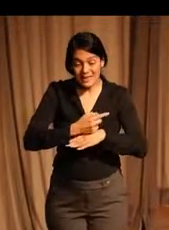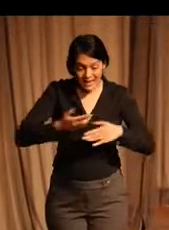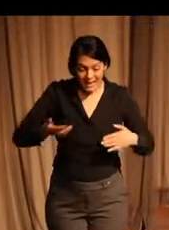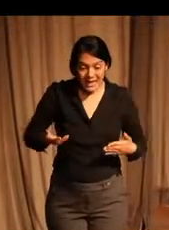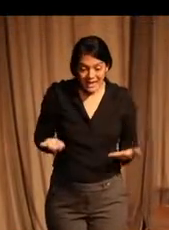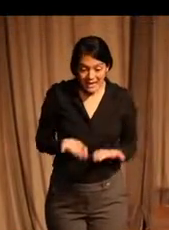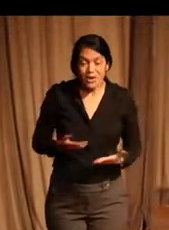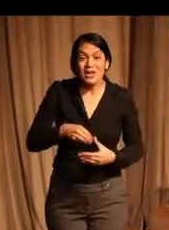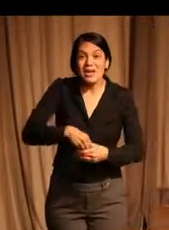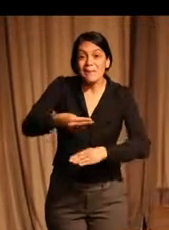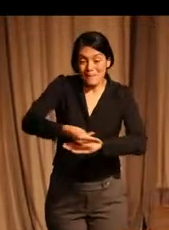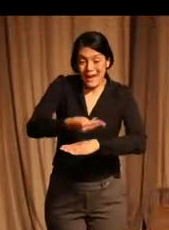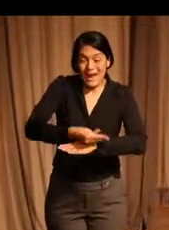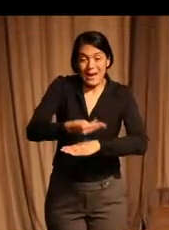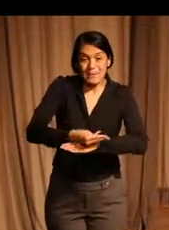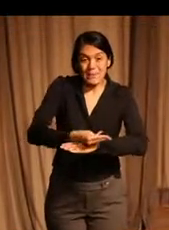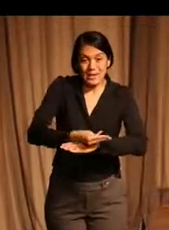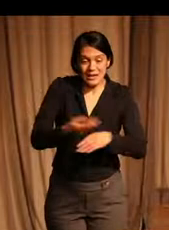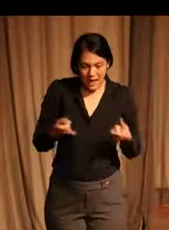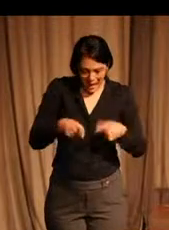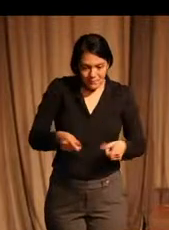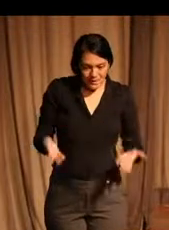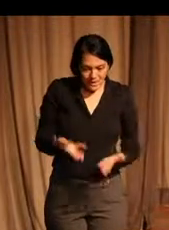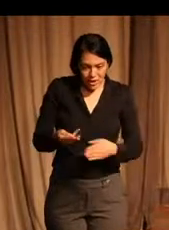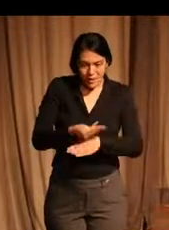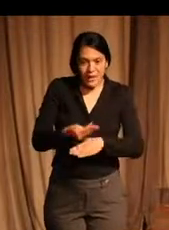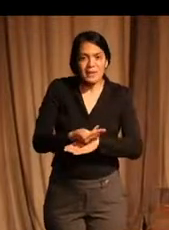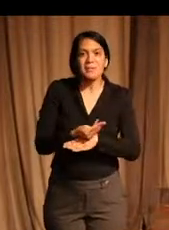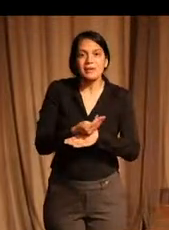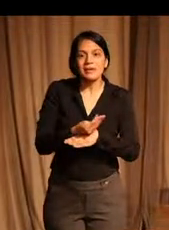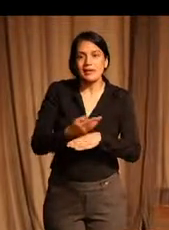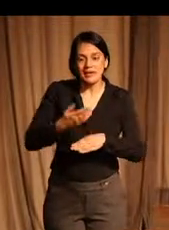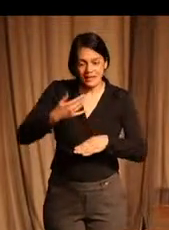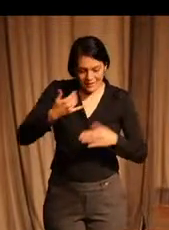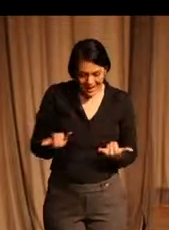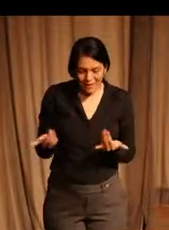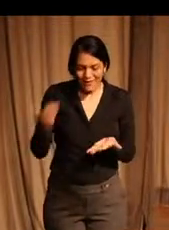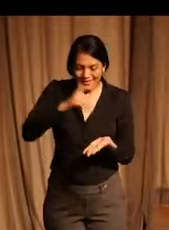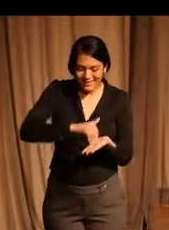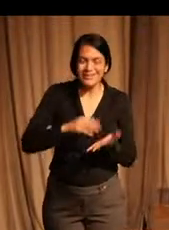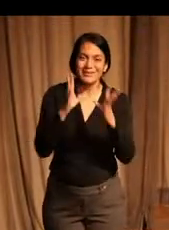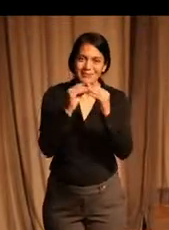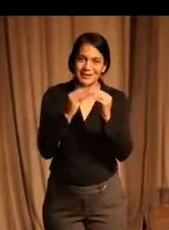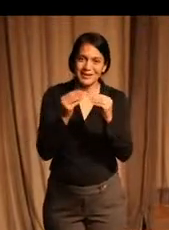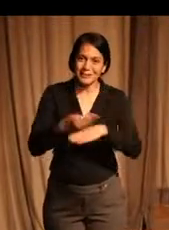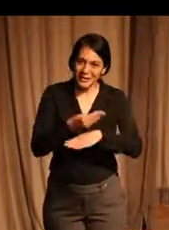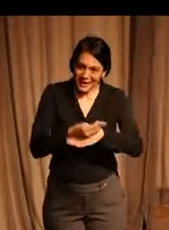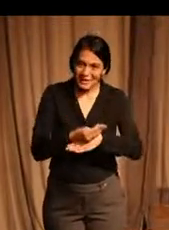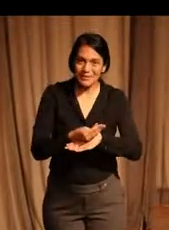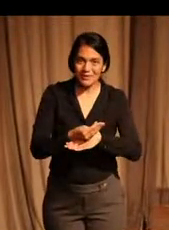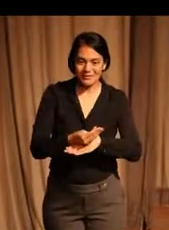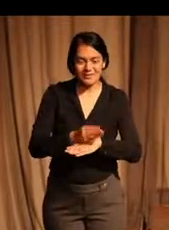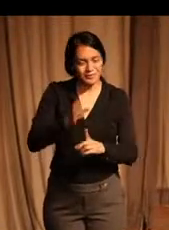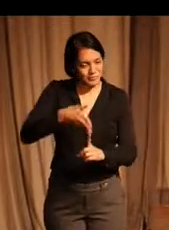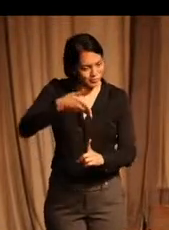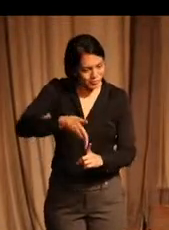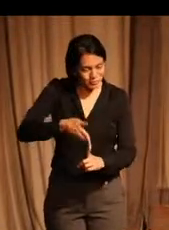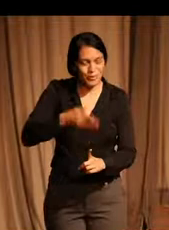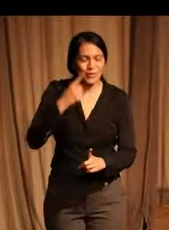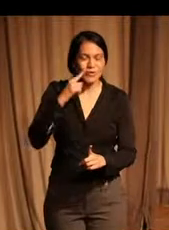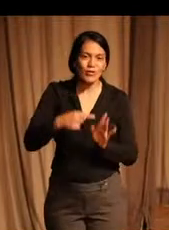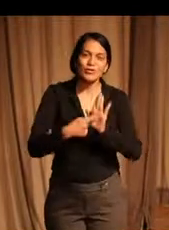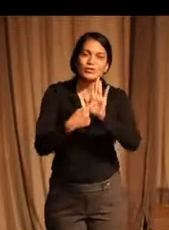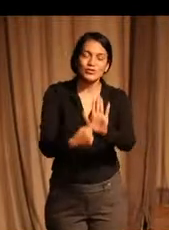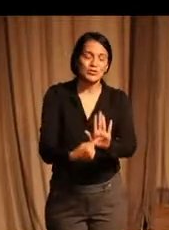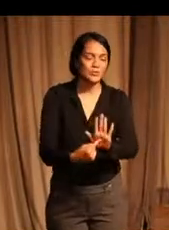Miami. What are your thoughts or just reflections on the conference that happened?